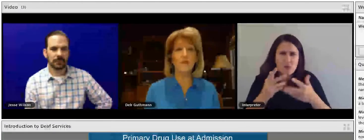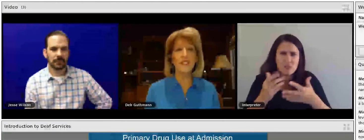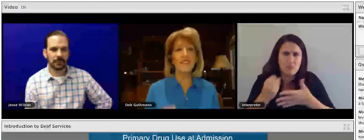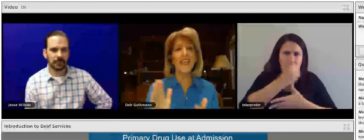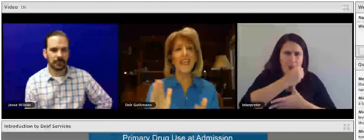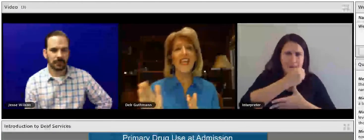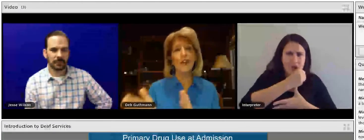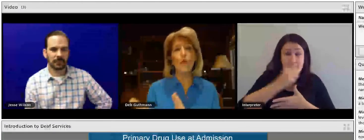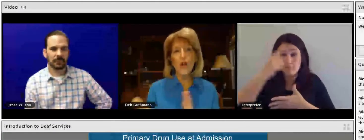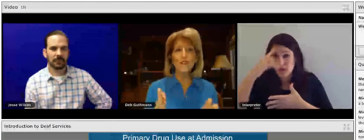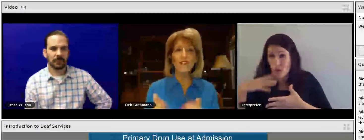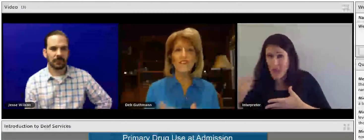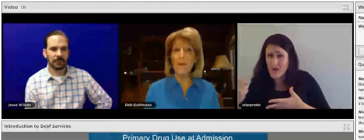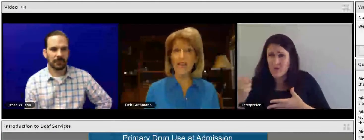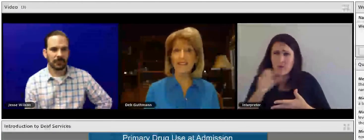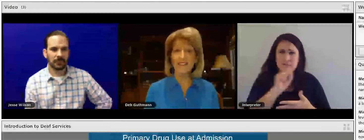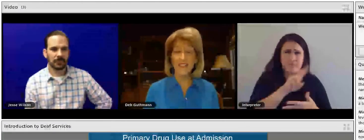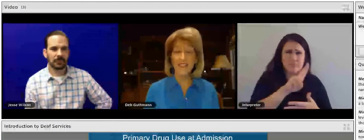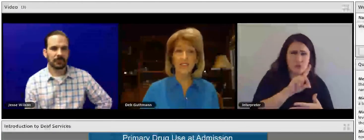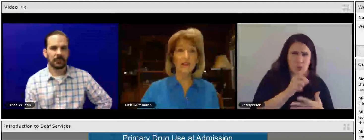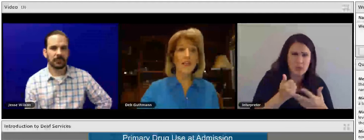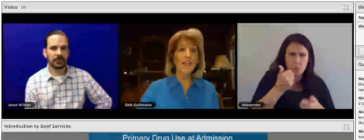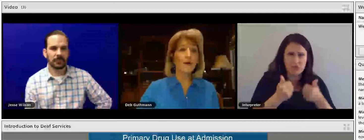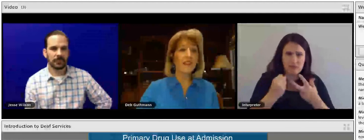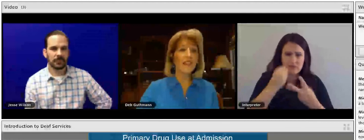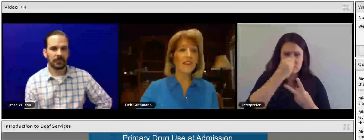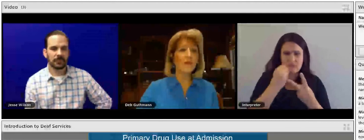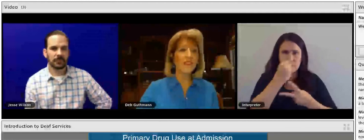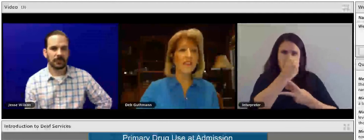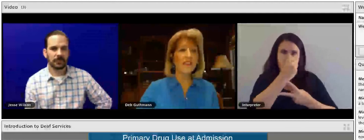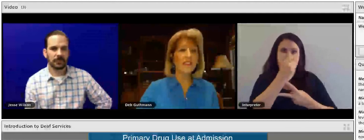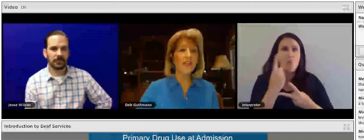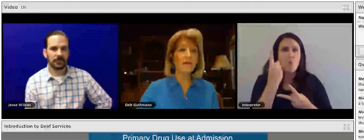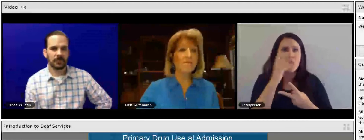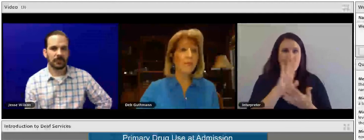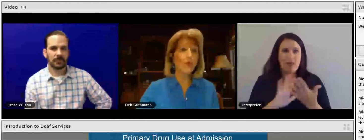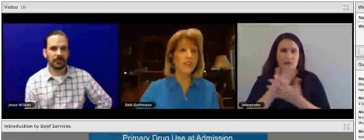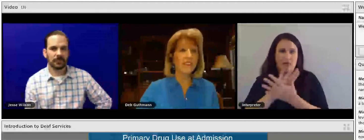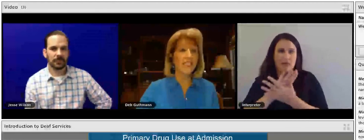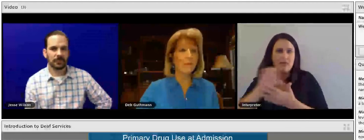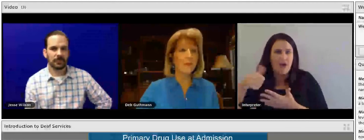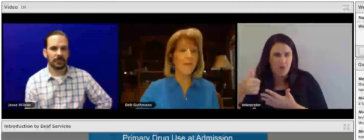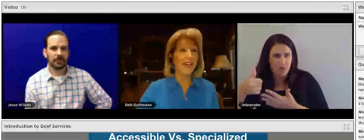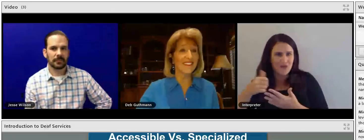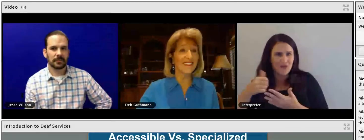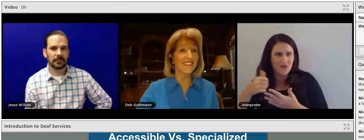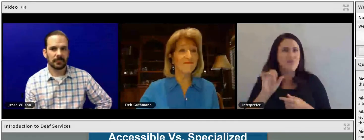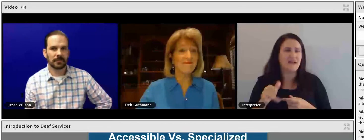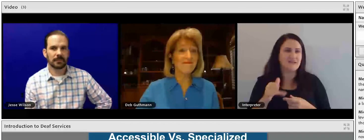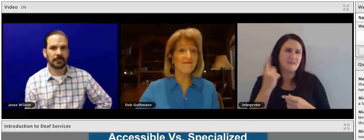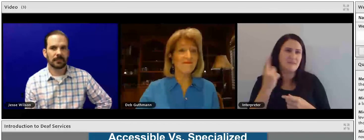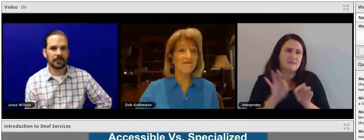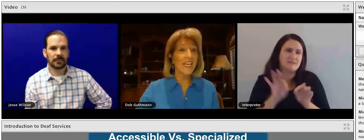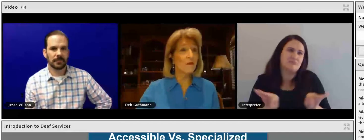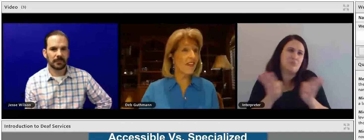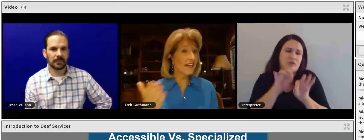or the substance use needs, and one sort of masks the other. So I think those are things important to keep in